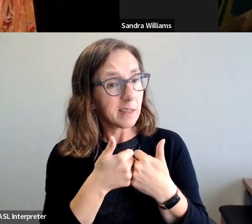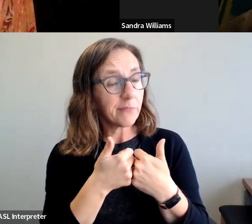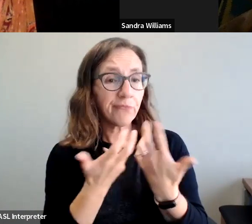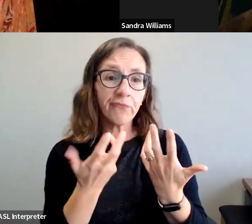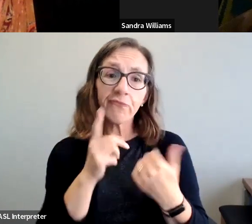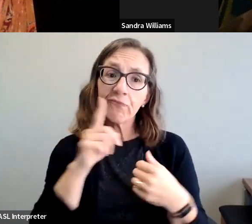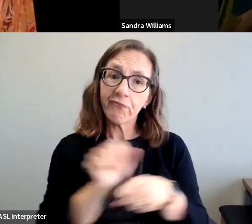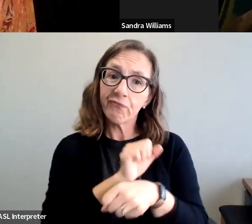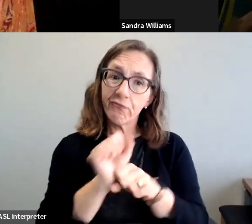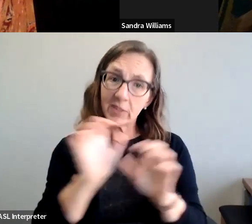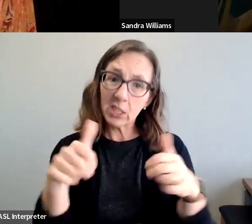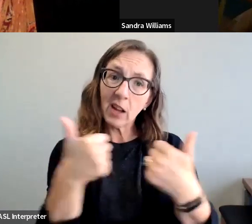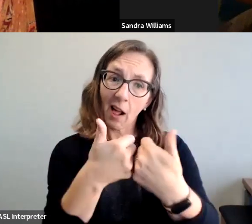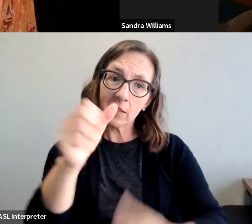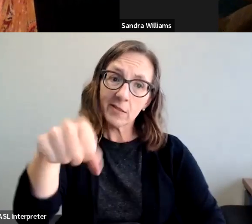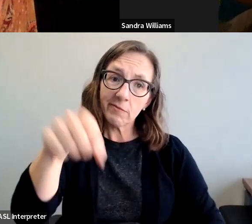made it challenging.